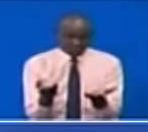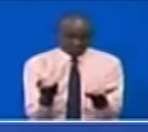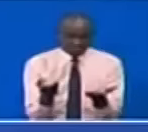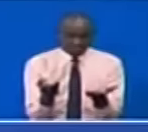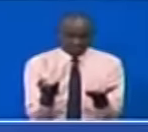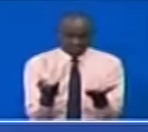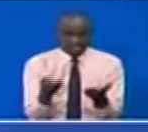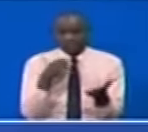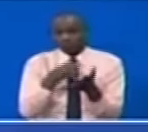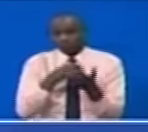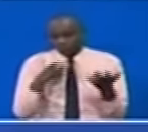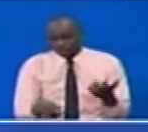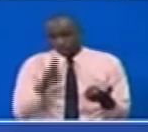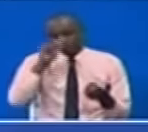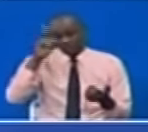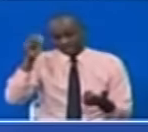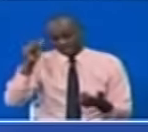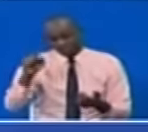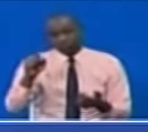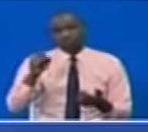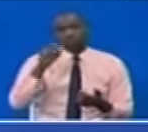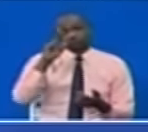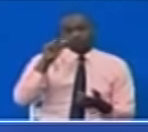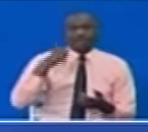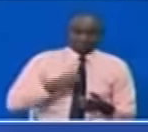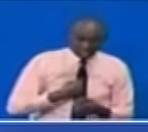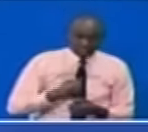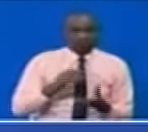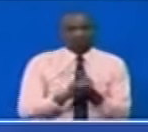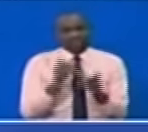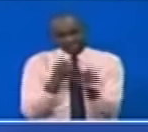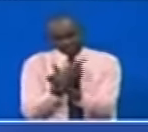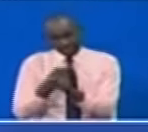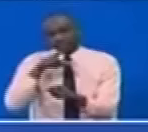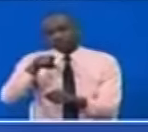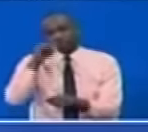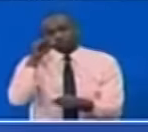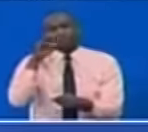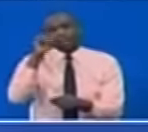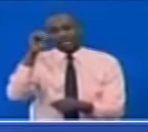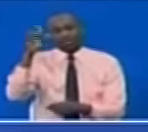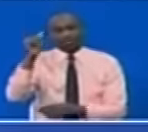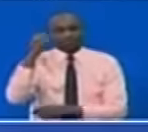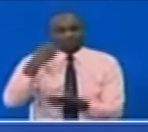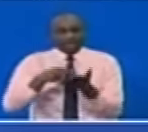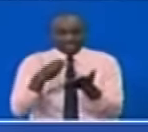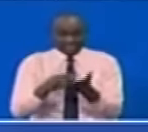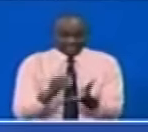microfinance banks include Uwezo MFB, UNDI, Daraja MFB and Choice Microfinance.